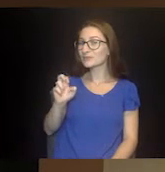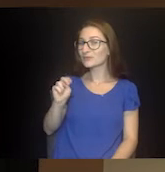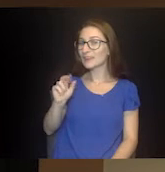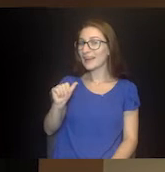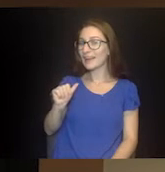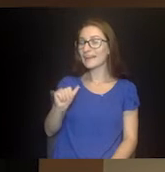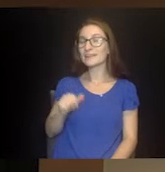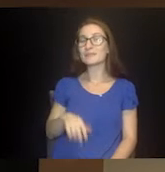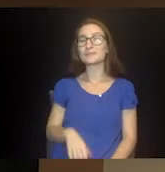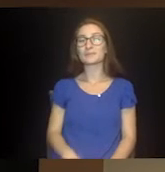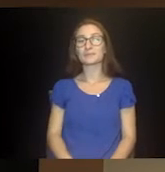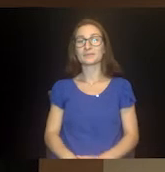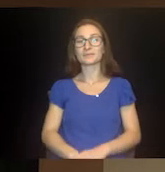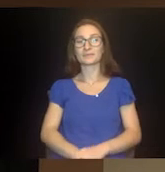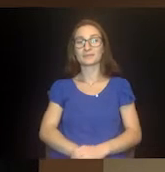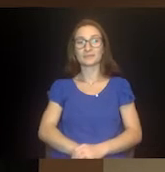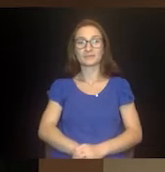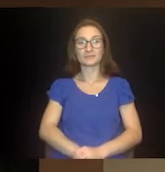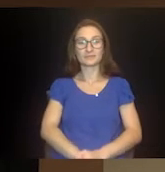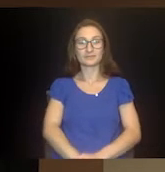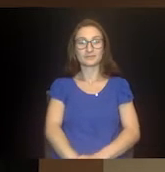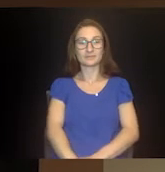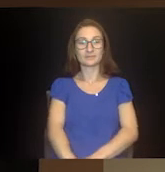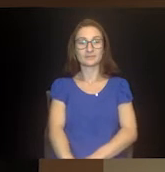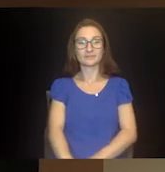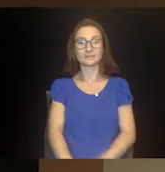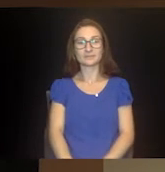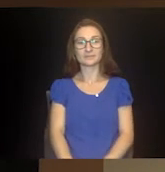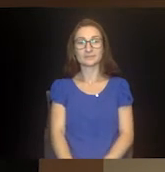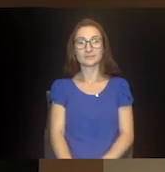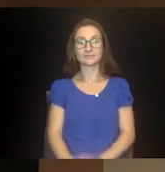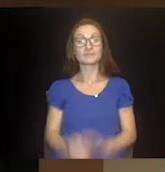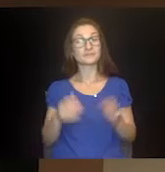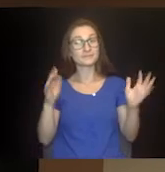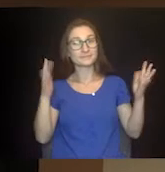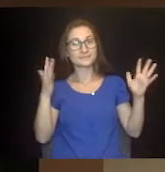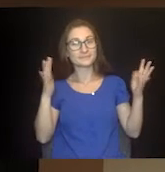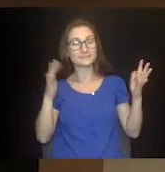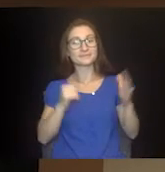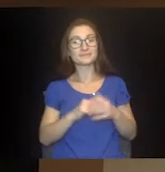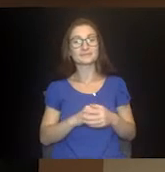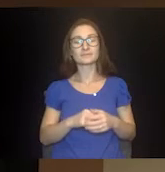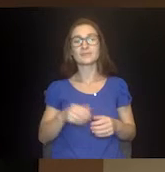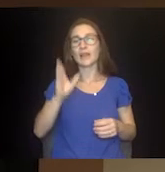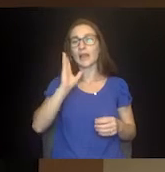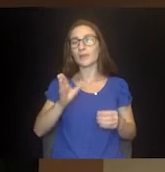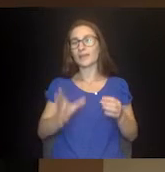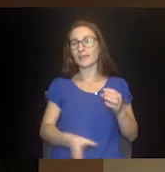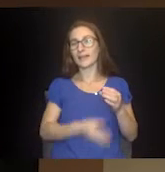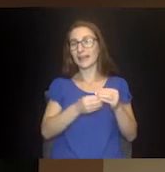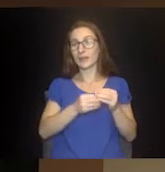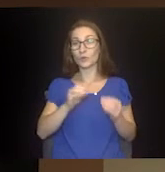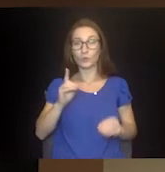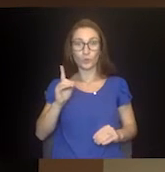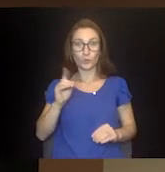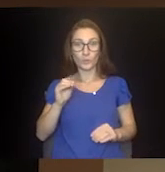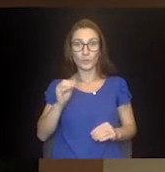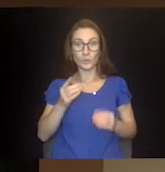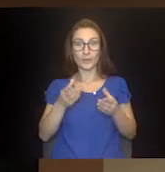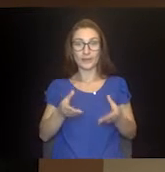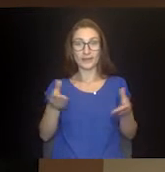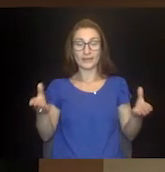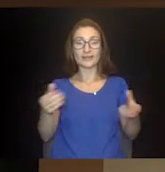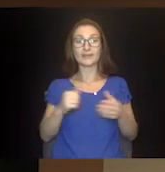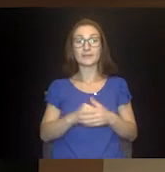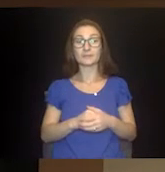Thank you, Serena. And I'm just going. And I'm just going to add one